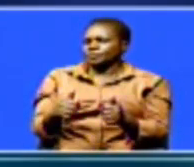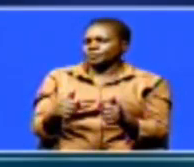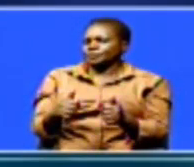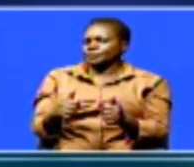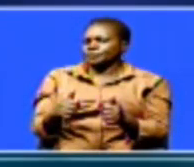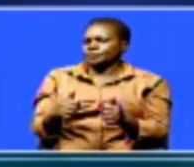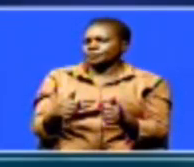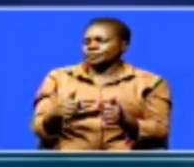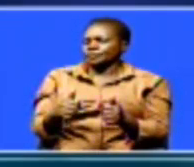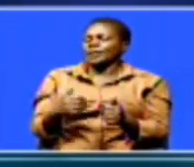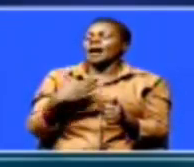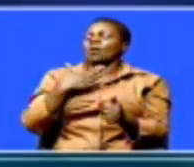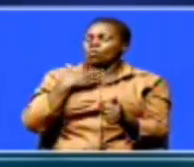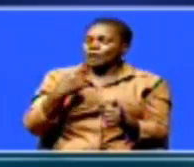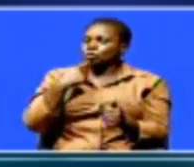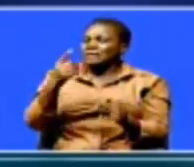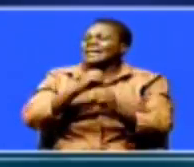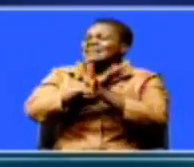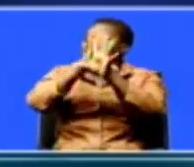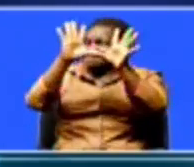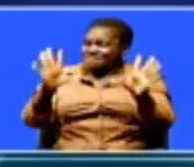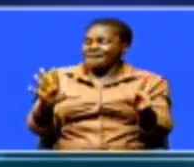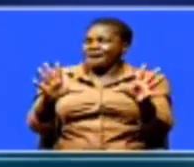So I would like to put to rest